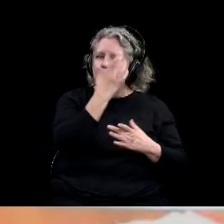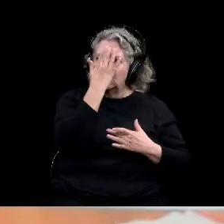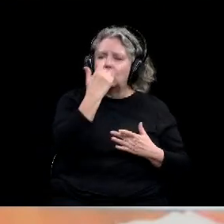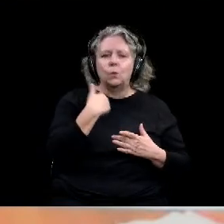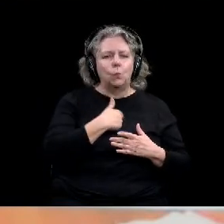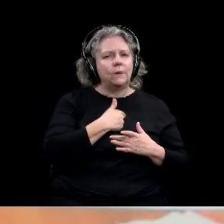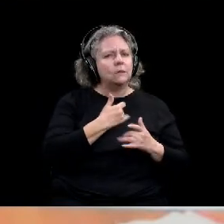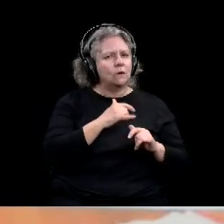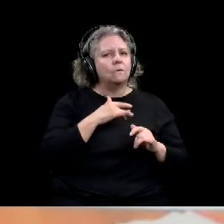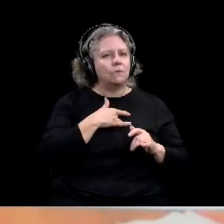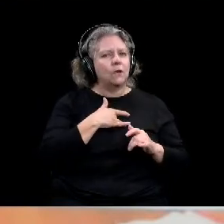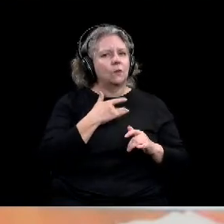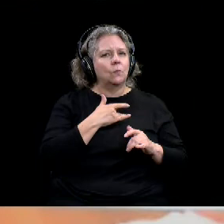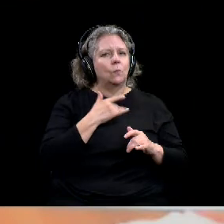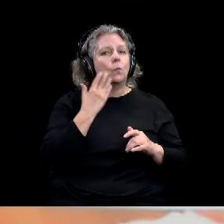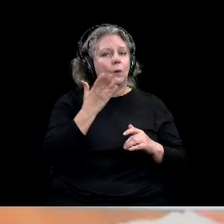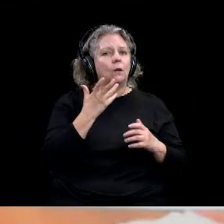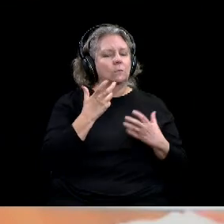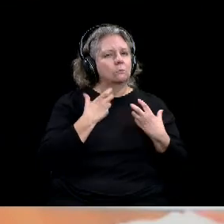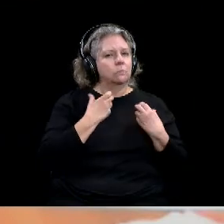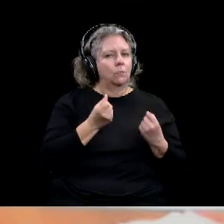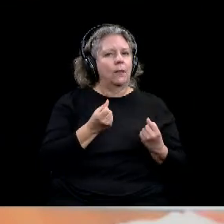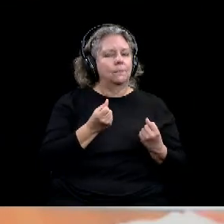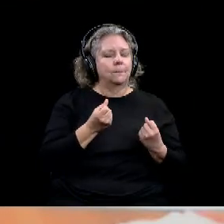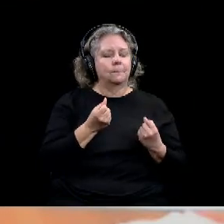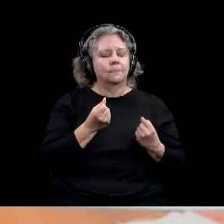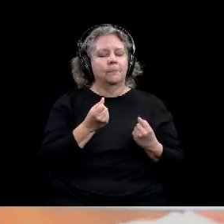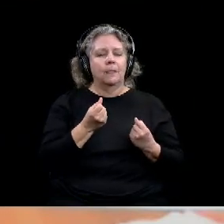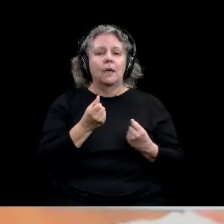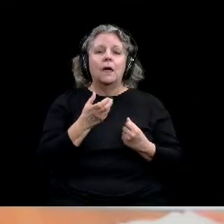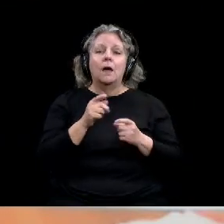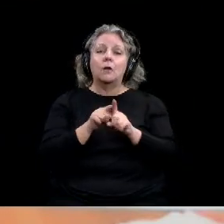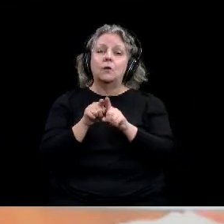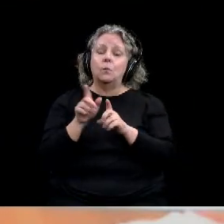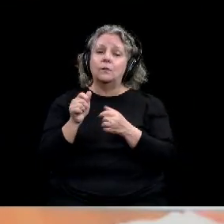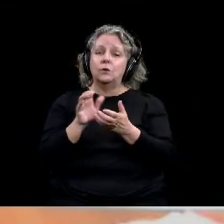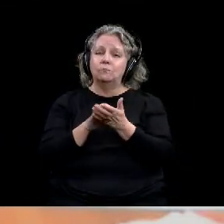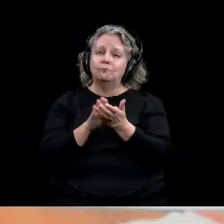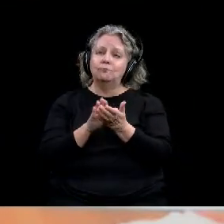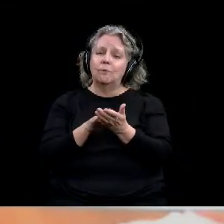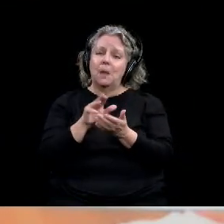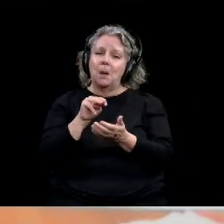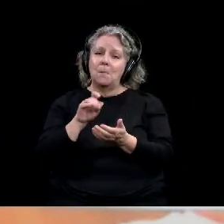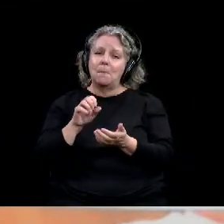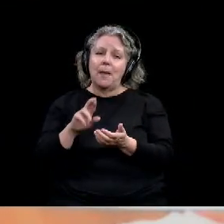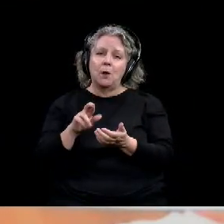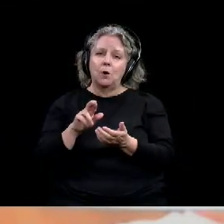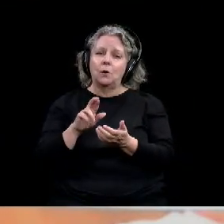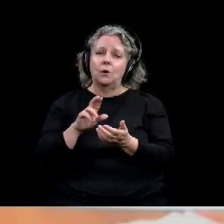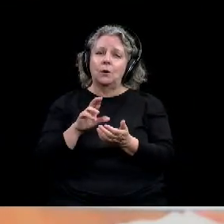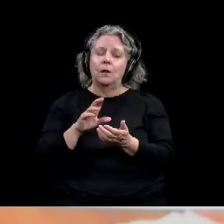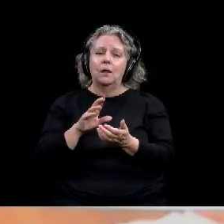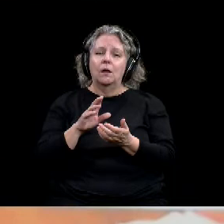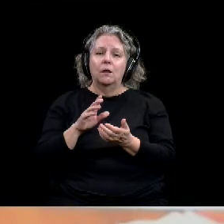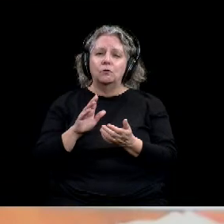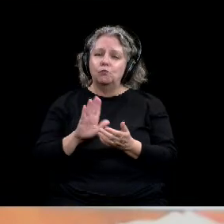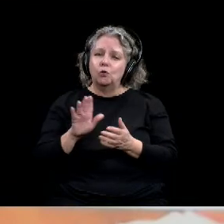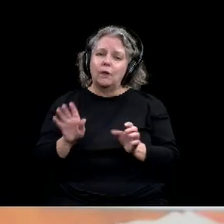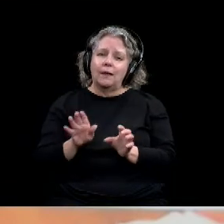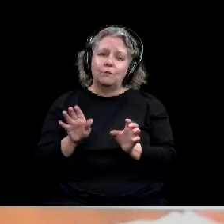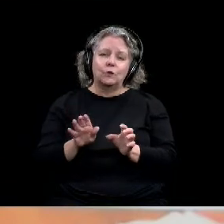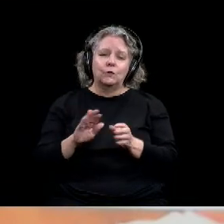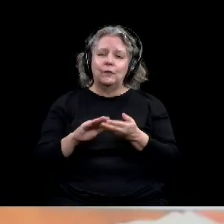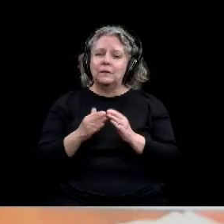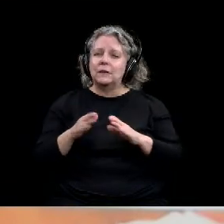applaud Mayor, all the efforts and the city efforts, the information you're providing and updating